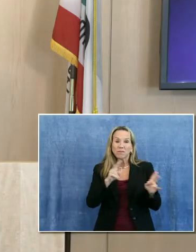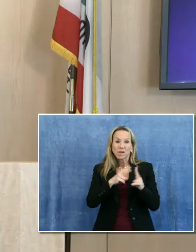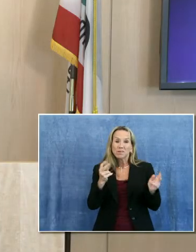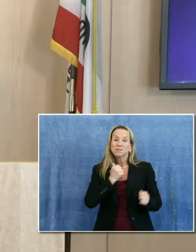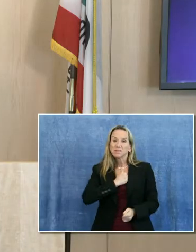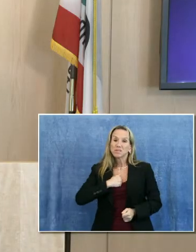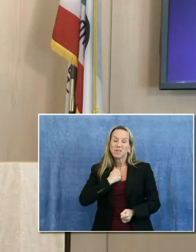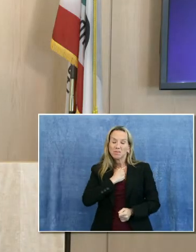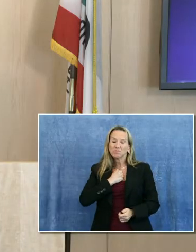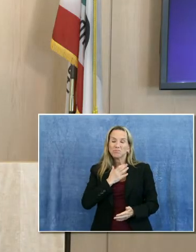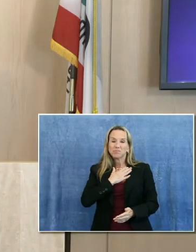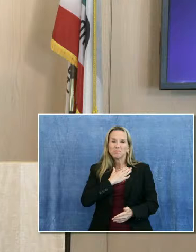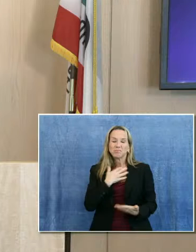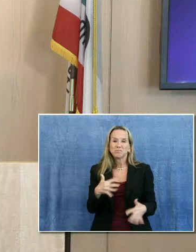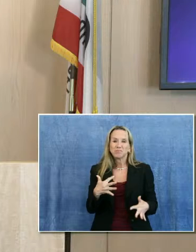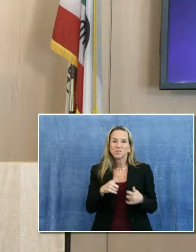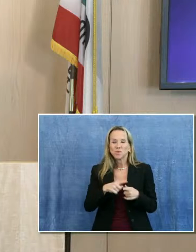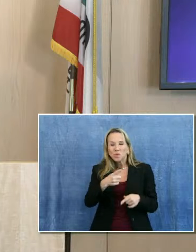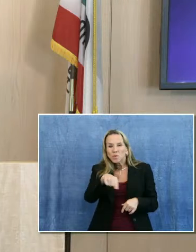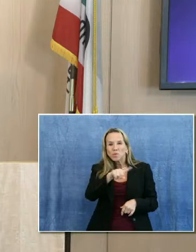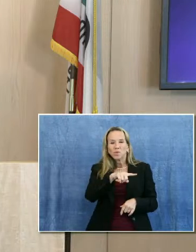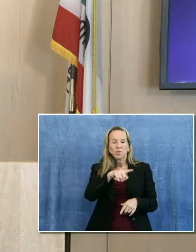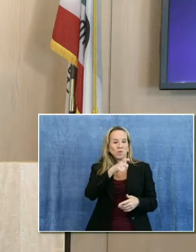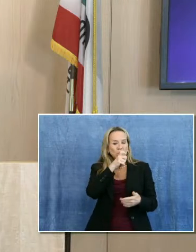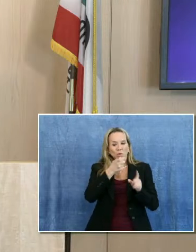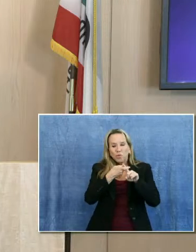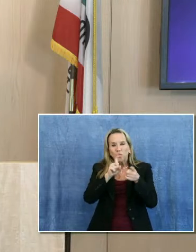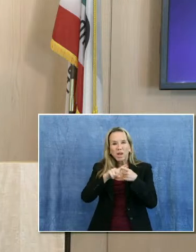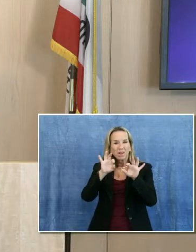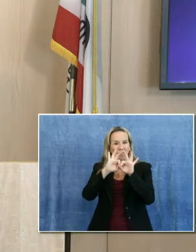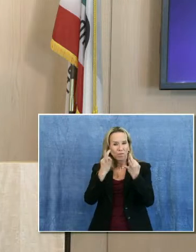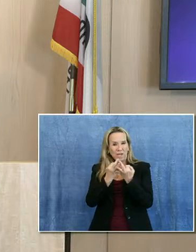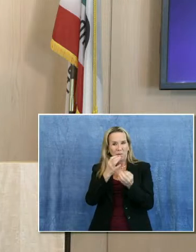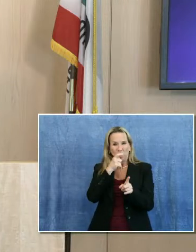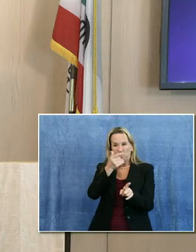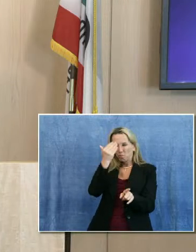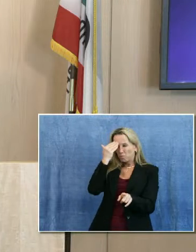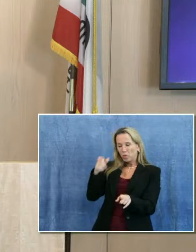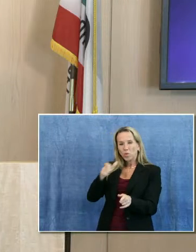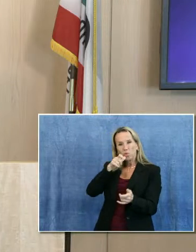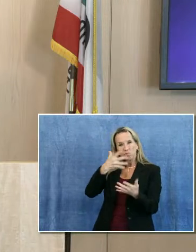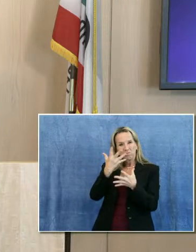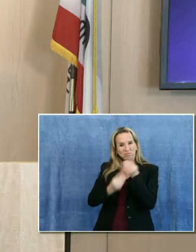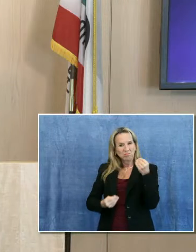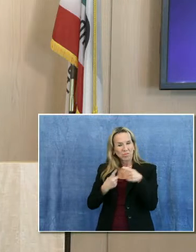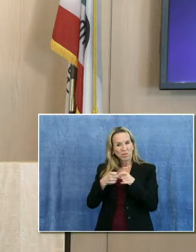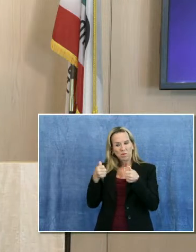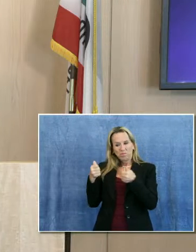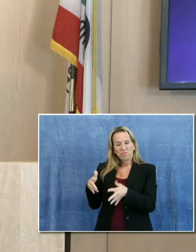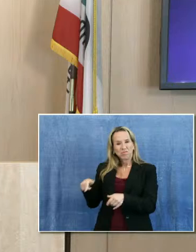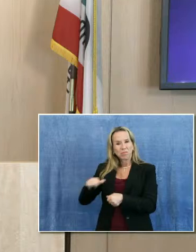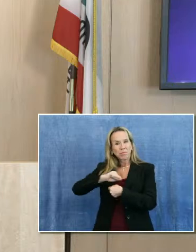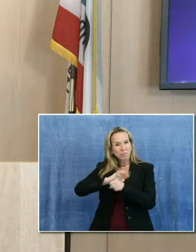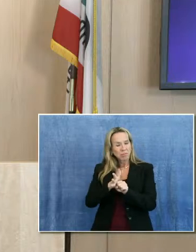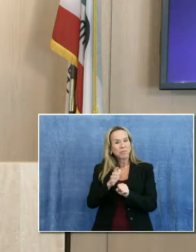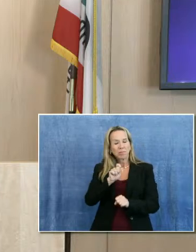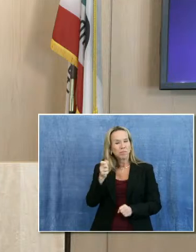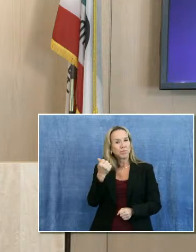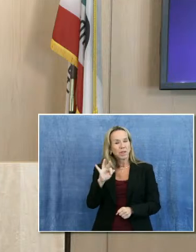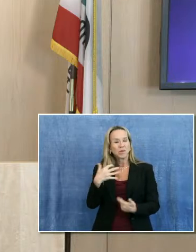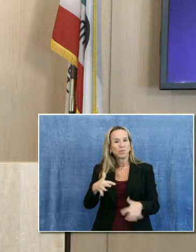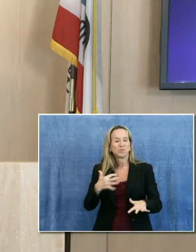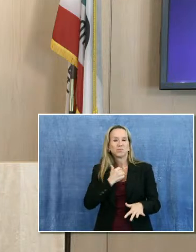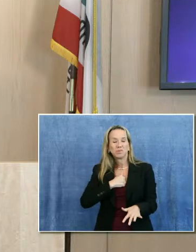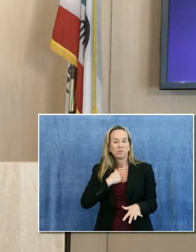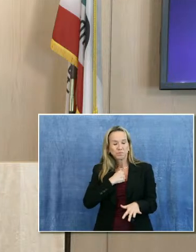and condolences to the family and friends of the people who have died from COVID-19, and particularly of